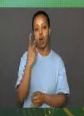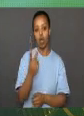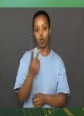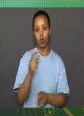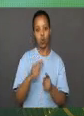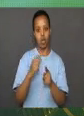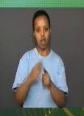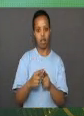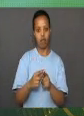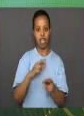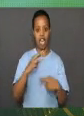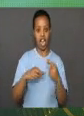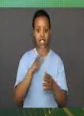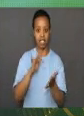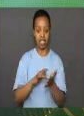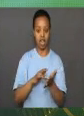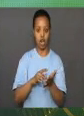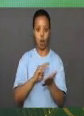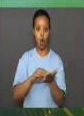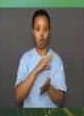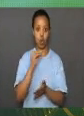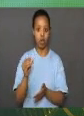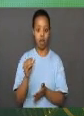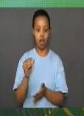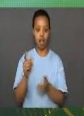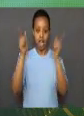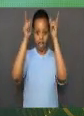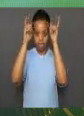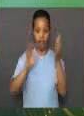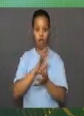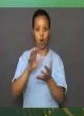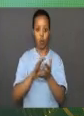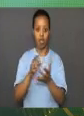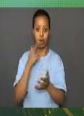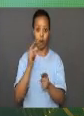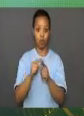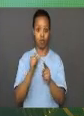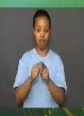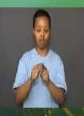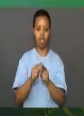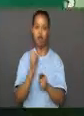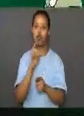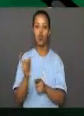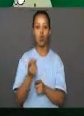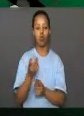terms reaction center molecule and antenna complex.